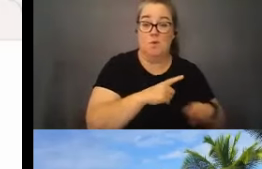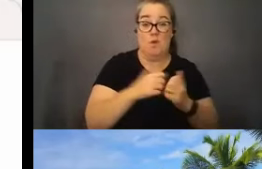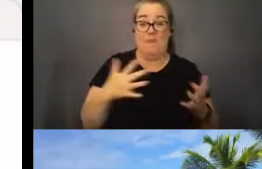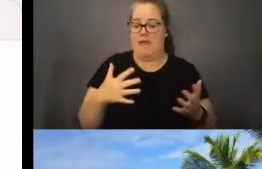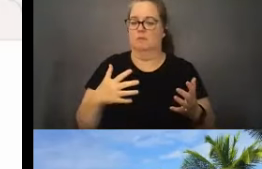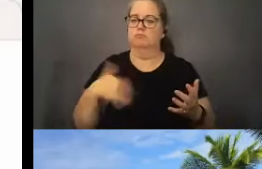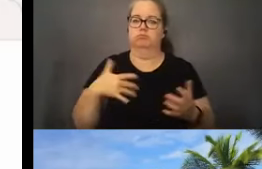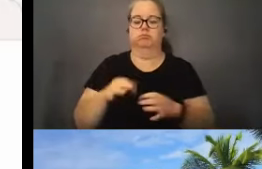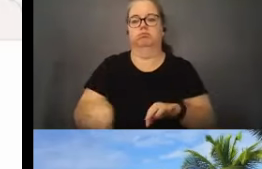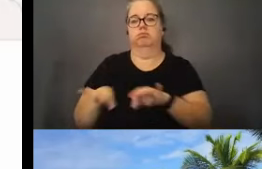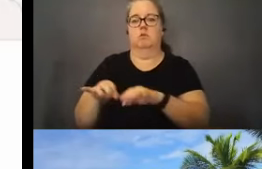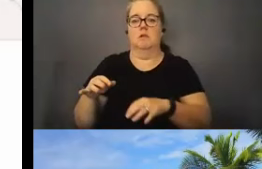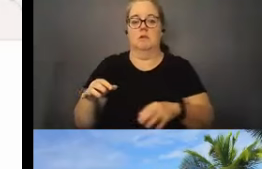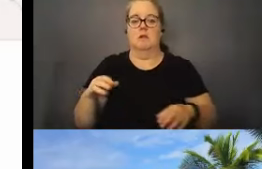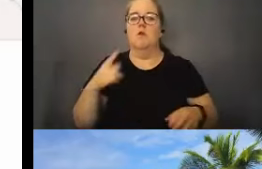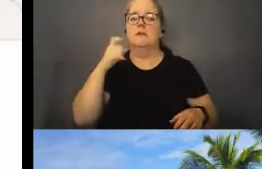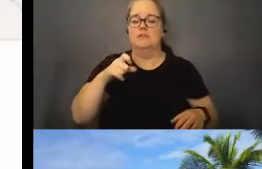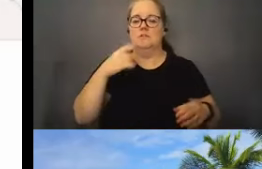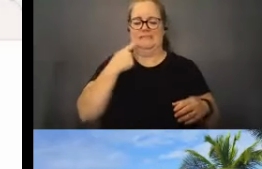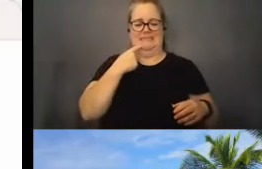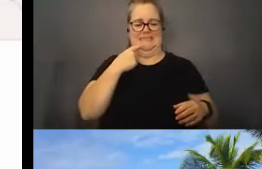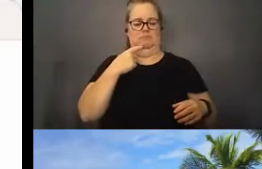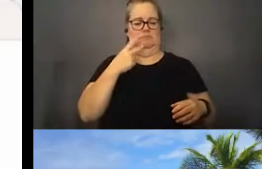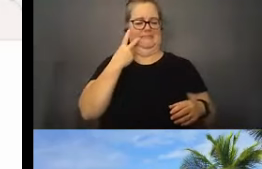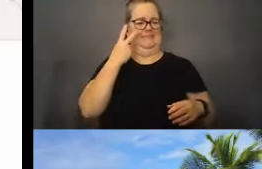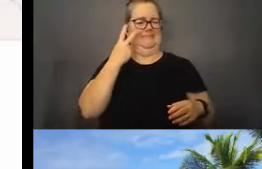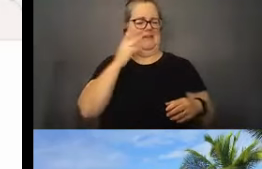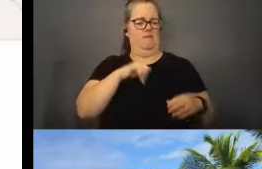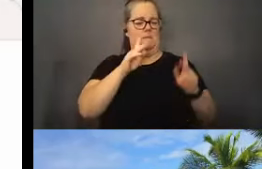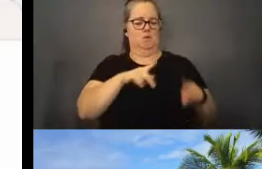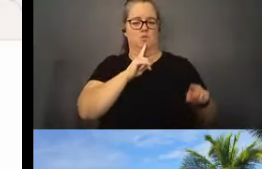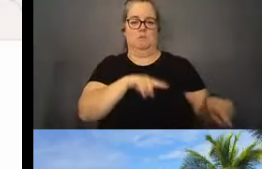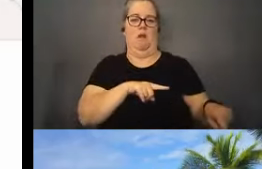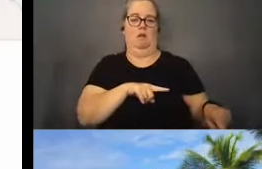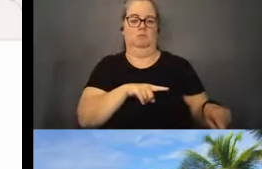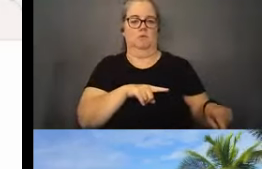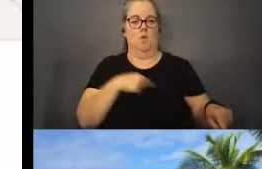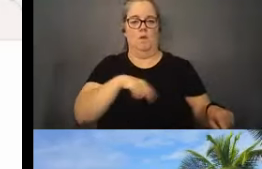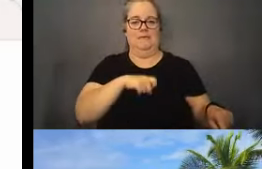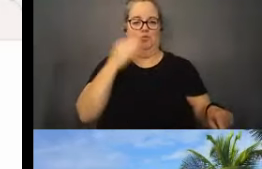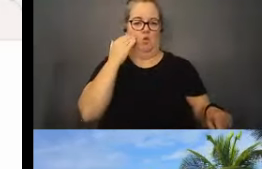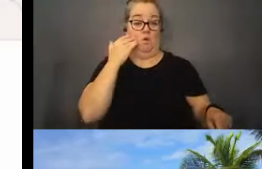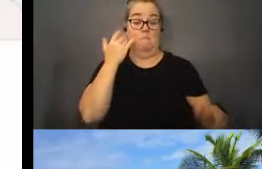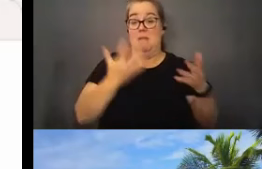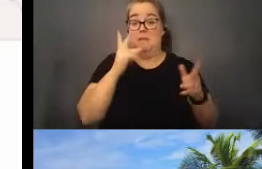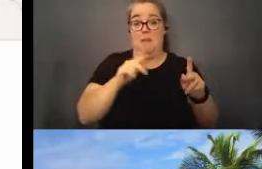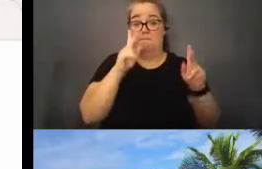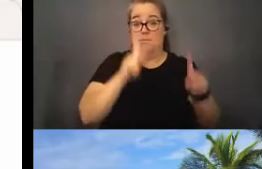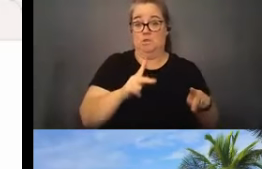that easy. It's yes or no, but we have to decide. They could be asleep,